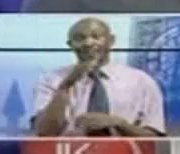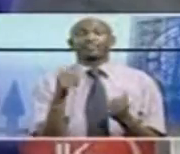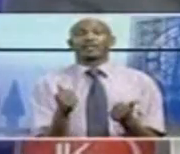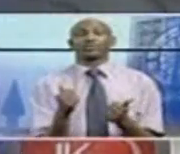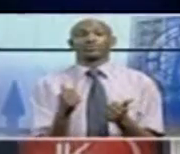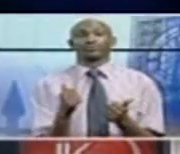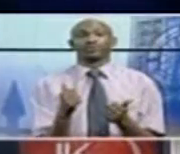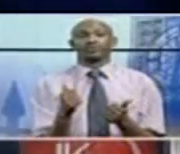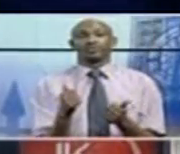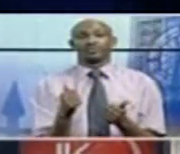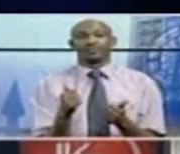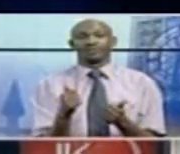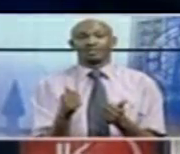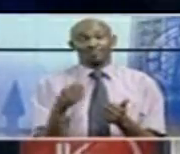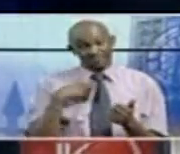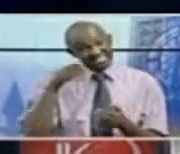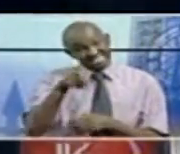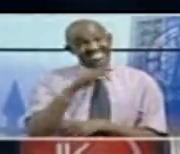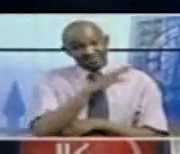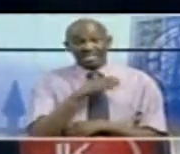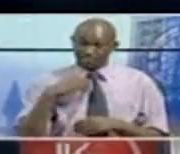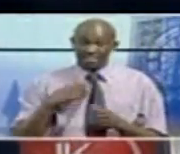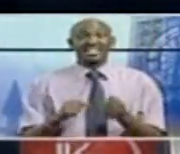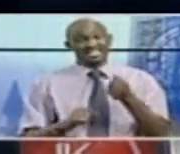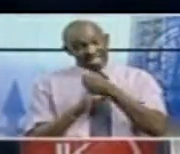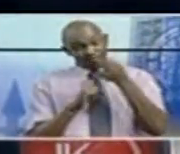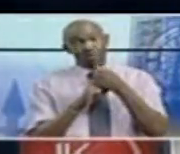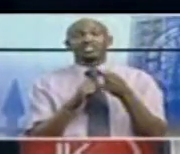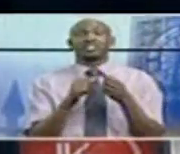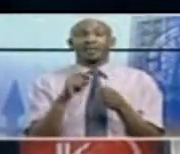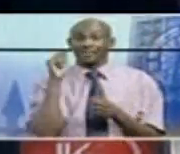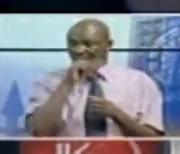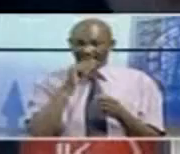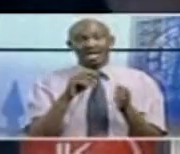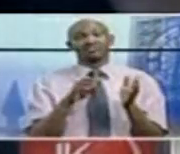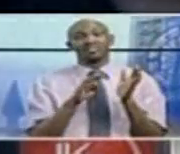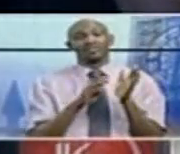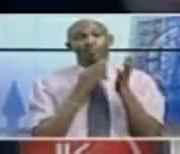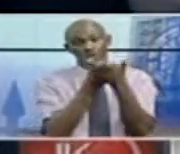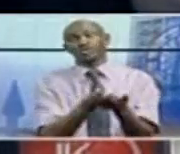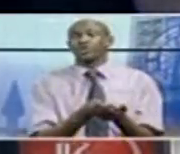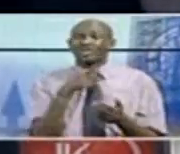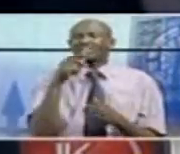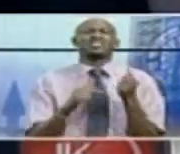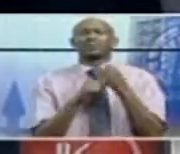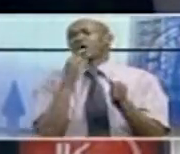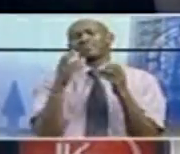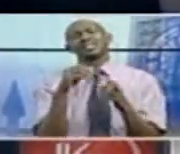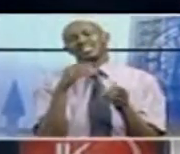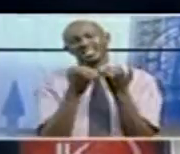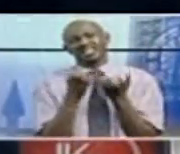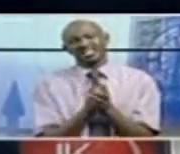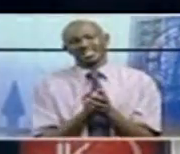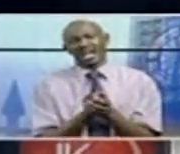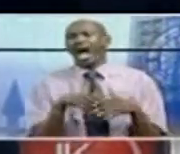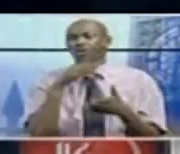is because we have just been this evening supporting the Mirai motion on Parliament. I mean, how much more support do you need? I've